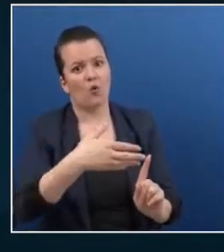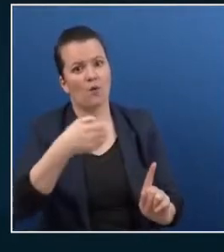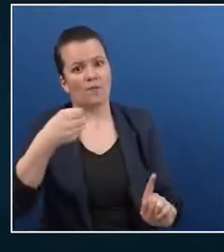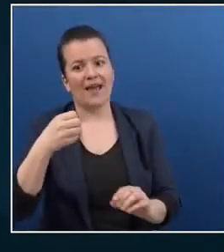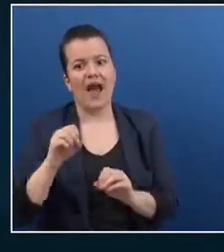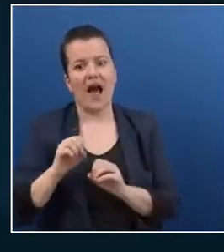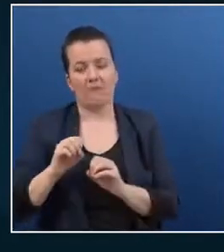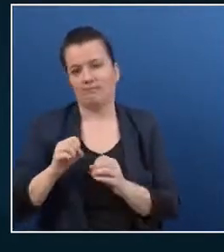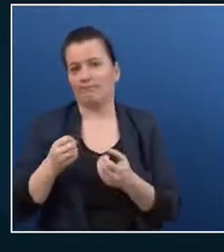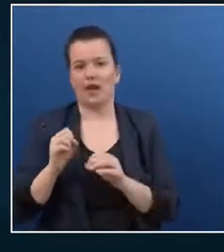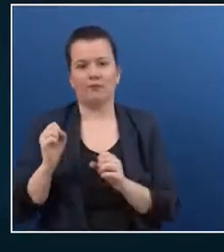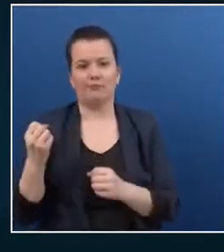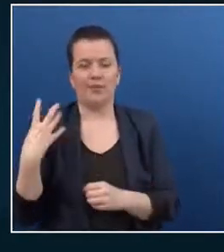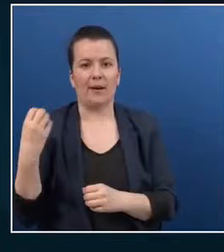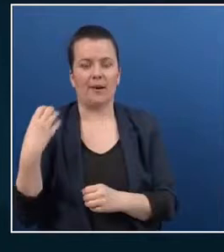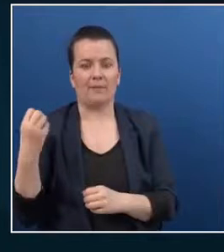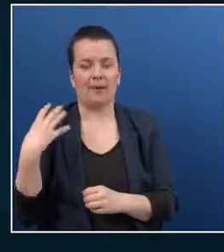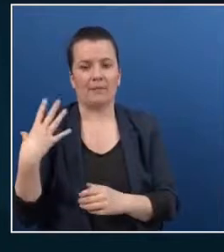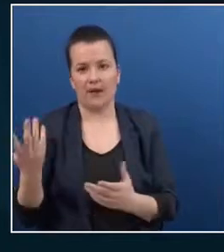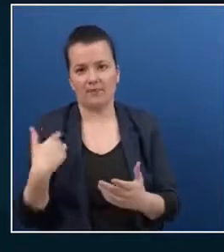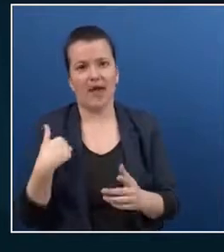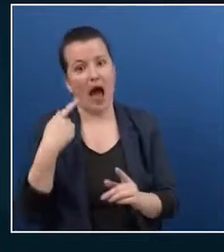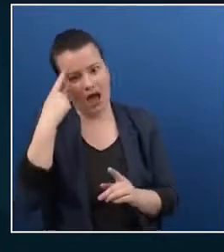to do with that. That's very traditional IoT.